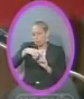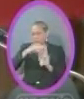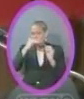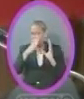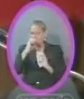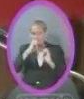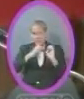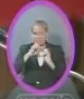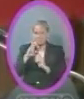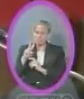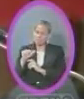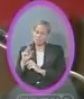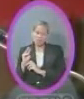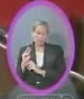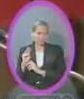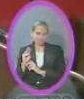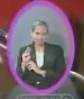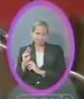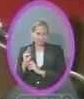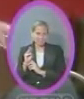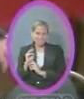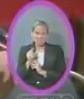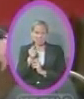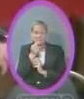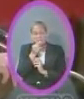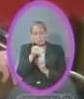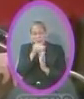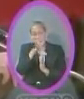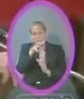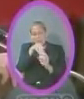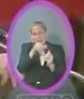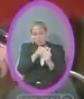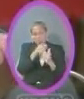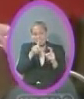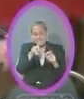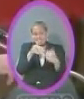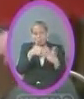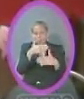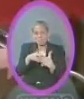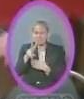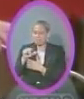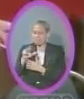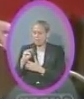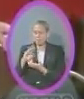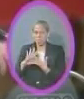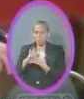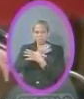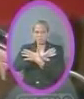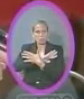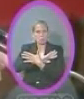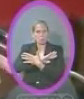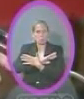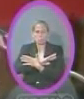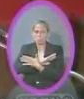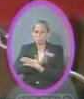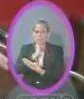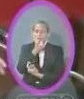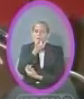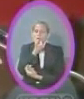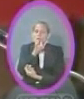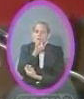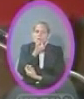as VAM, by having fewer students actually participate in the testing process, you are skewing the VAM information that